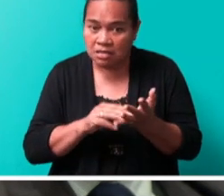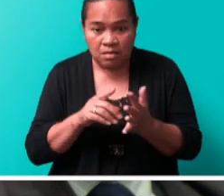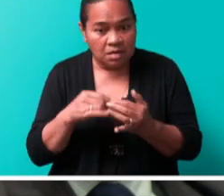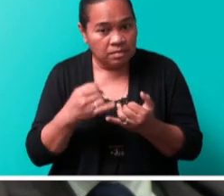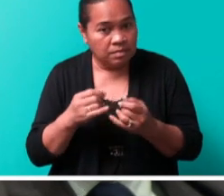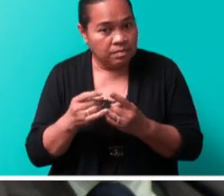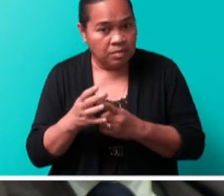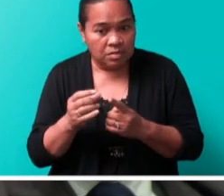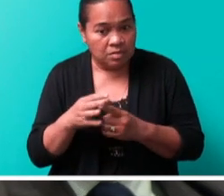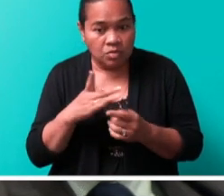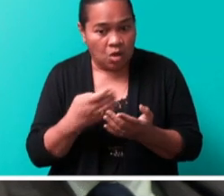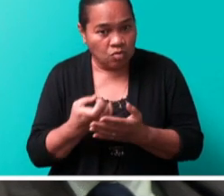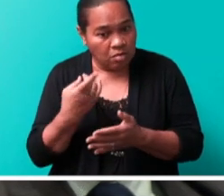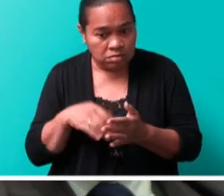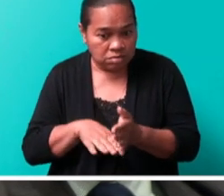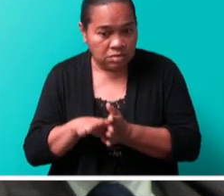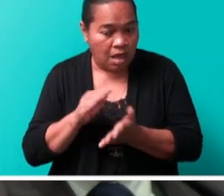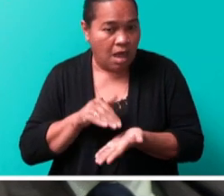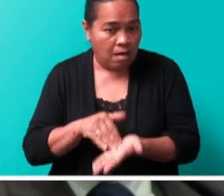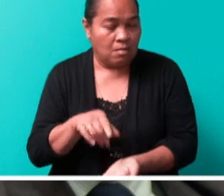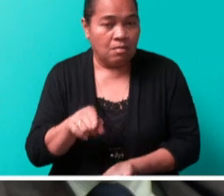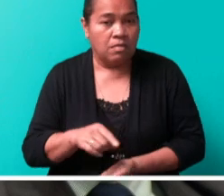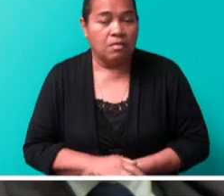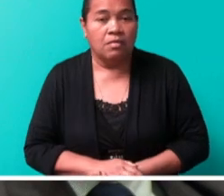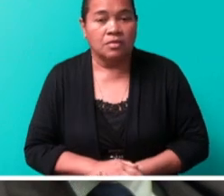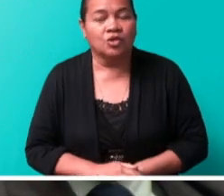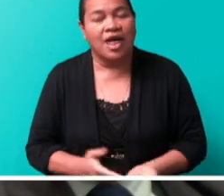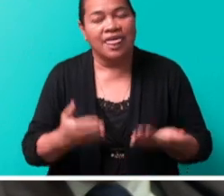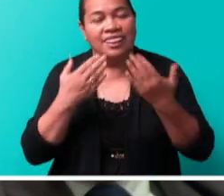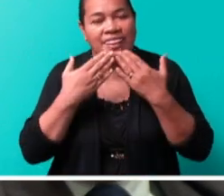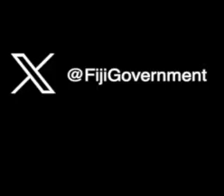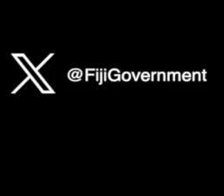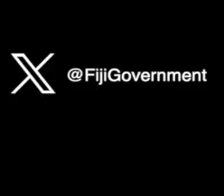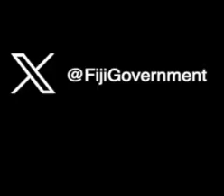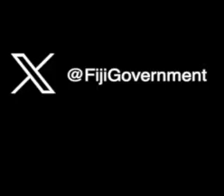growth of our economy. Mr. Speaker, sir, I thank you for the opportunity.